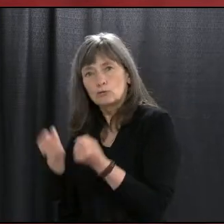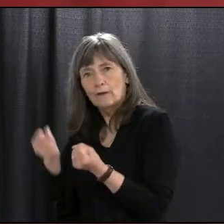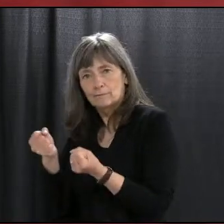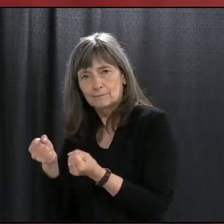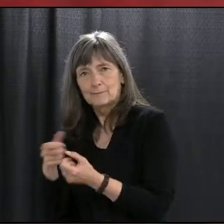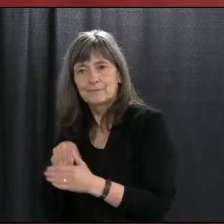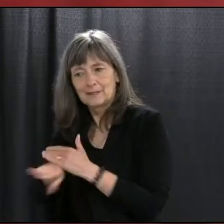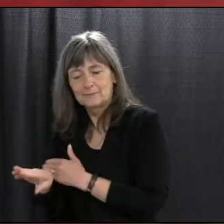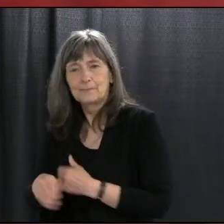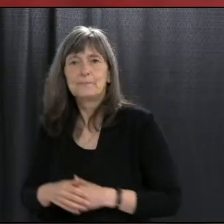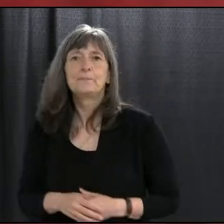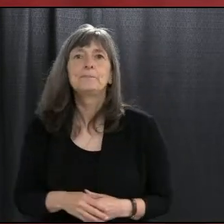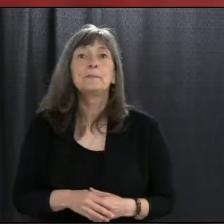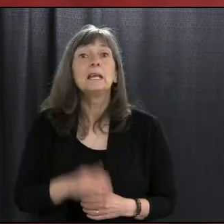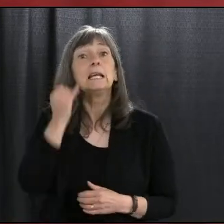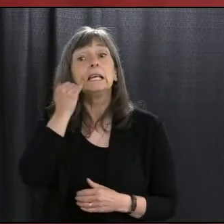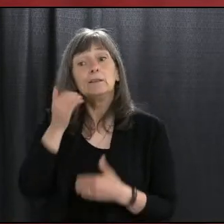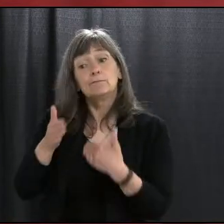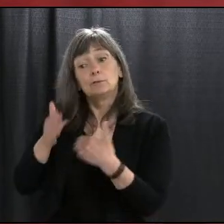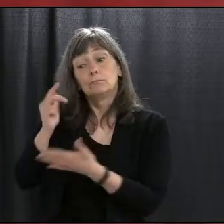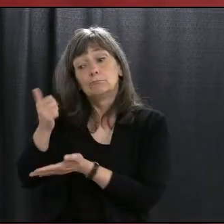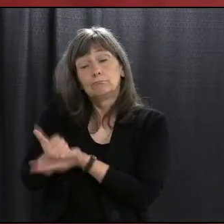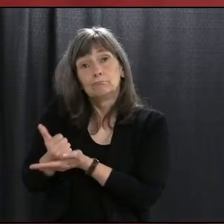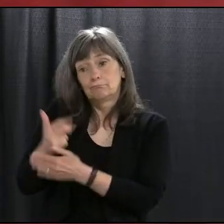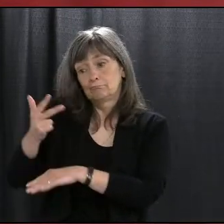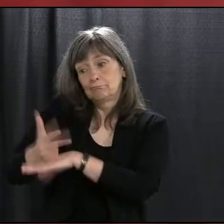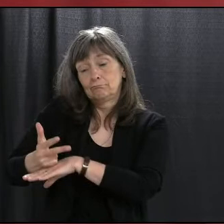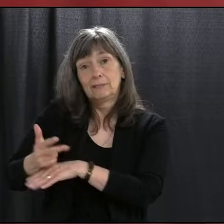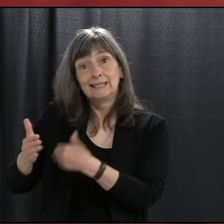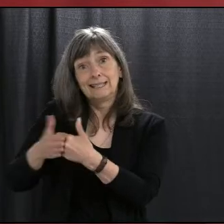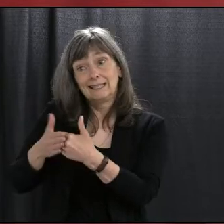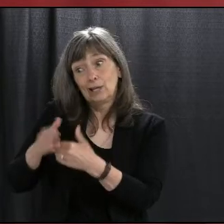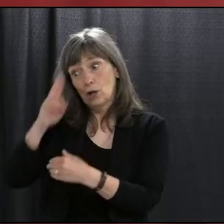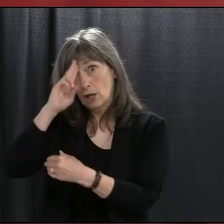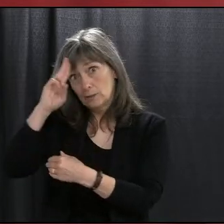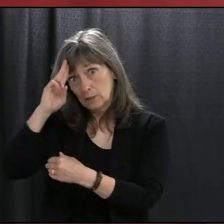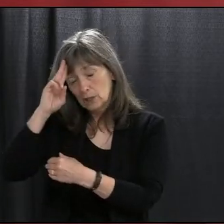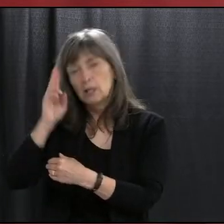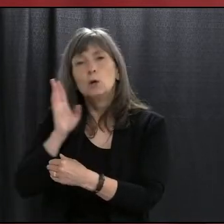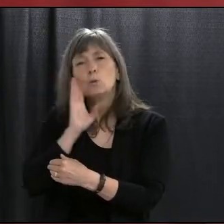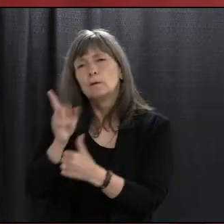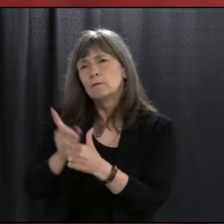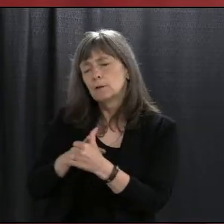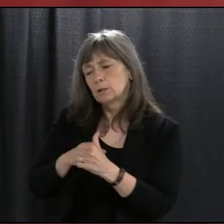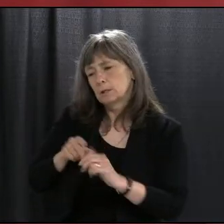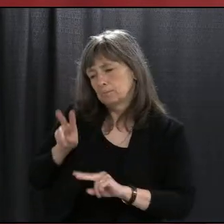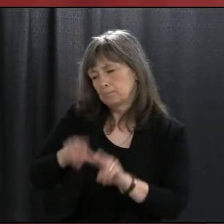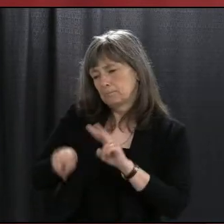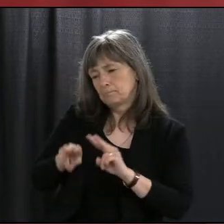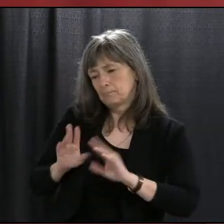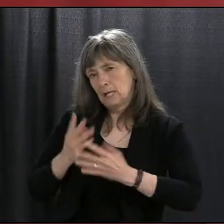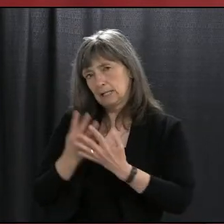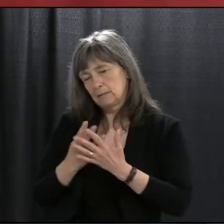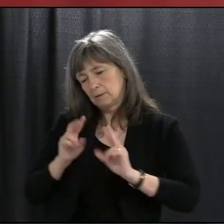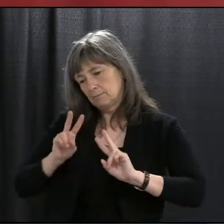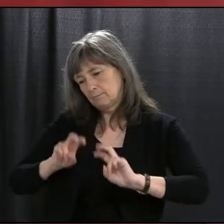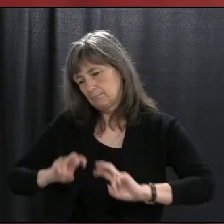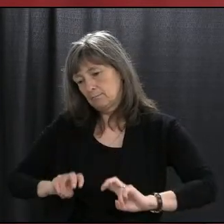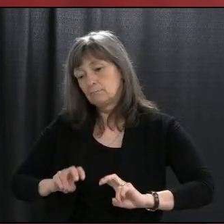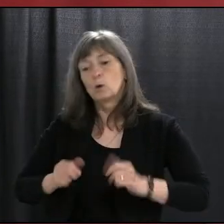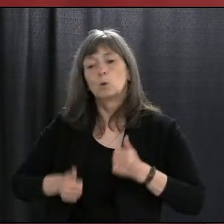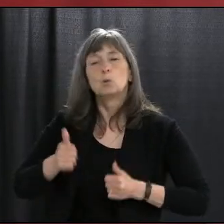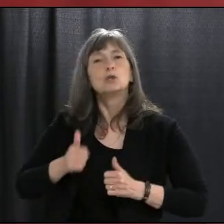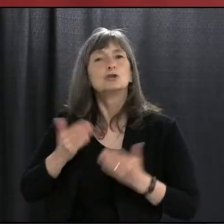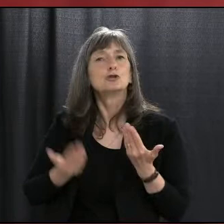When the mobile clinic is located at a hospital, patients will be screened to determine the level of appropriateness for the service offered. If a